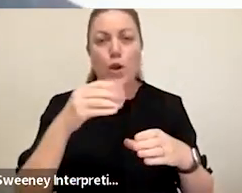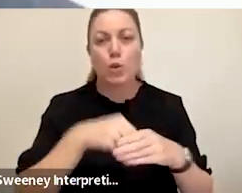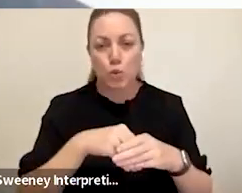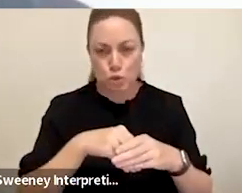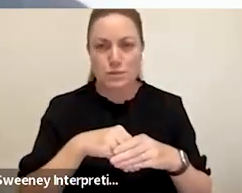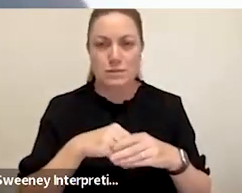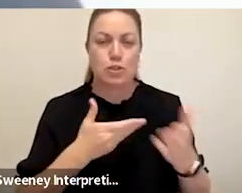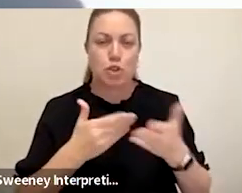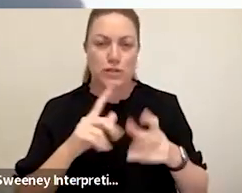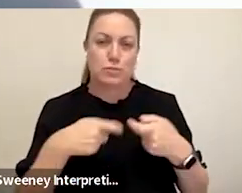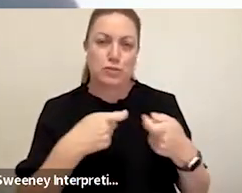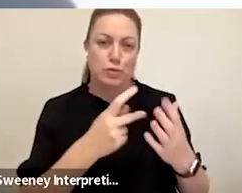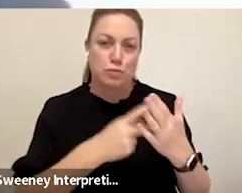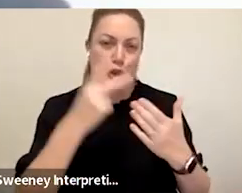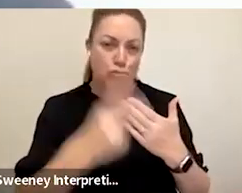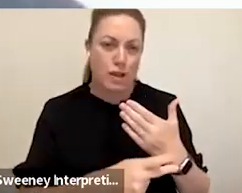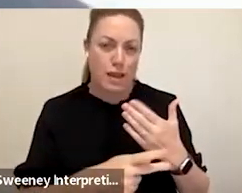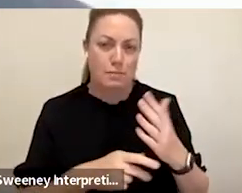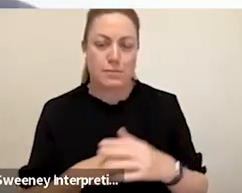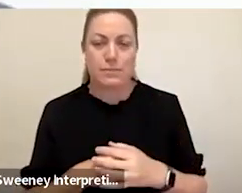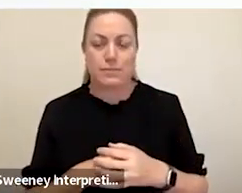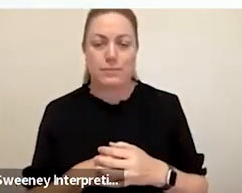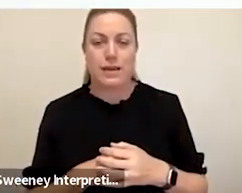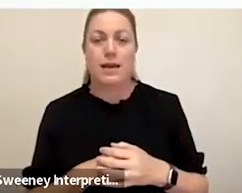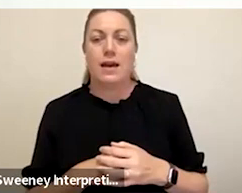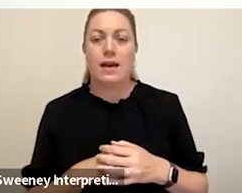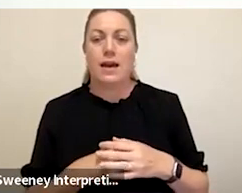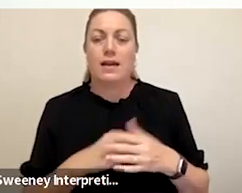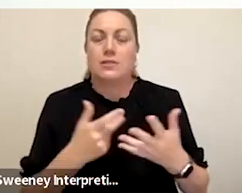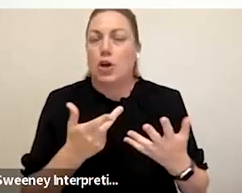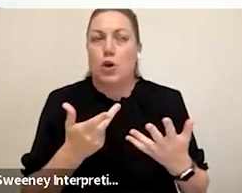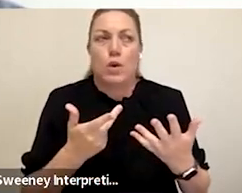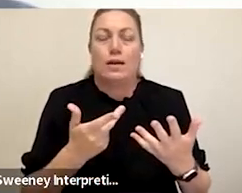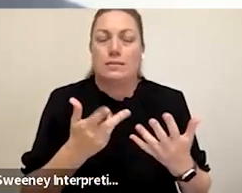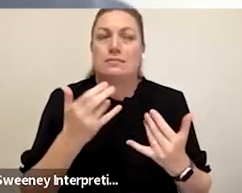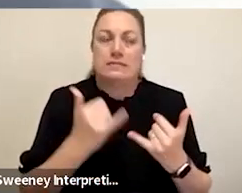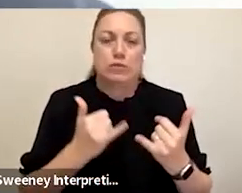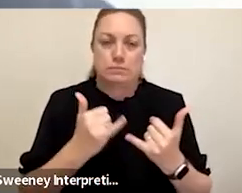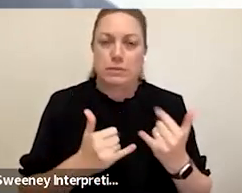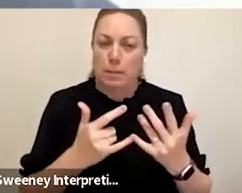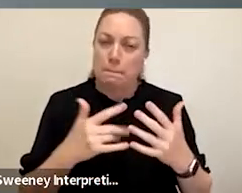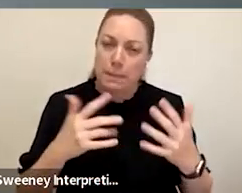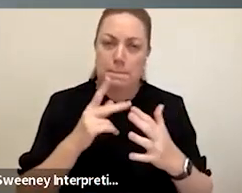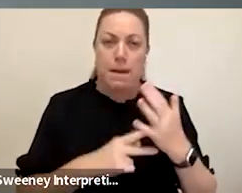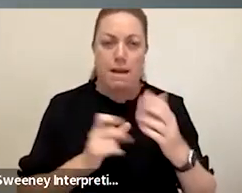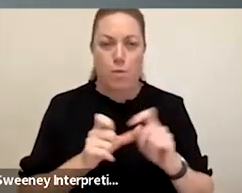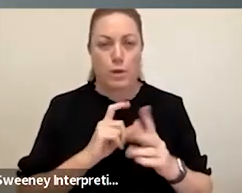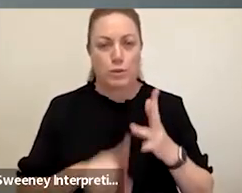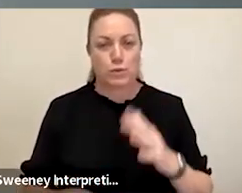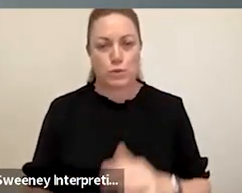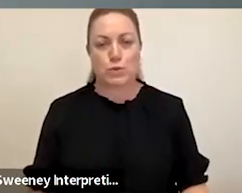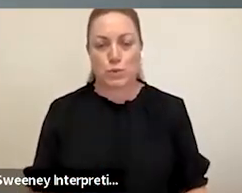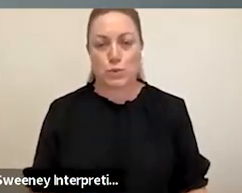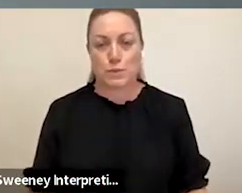provision program delivery, part of Vinnie's. And so it's very much to the core of what we do. Awesome, thanks, John. And